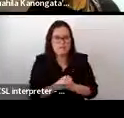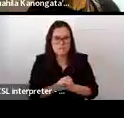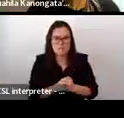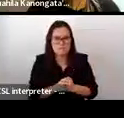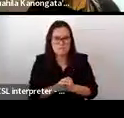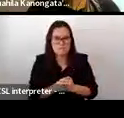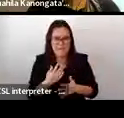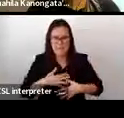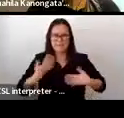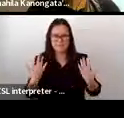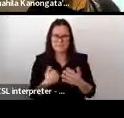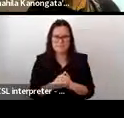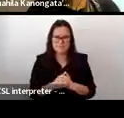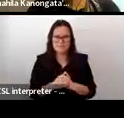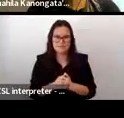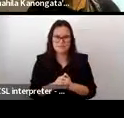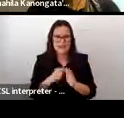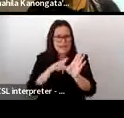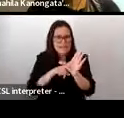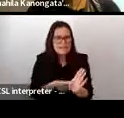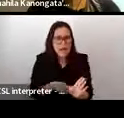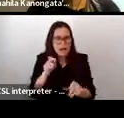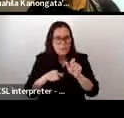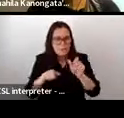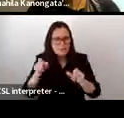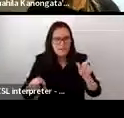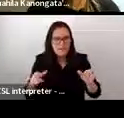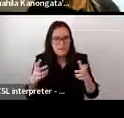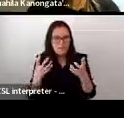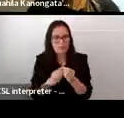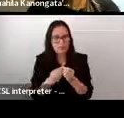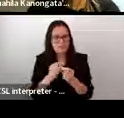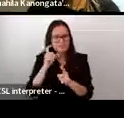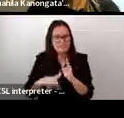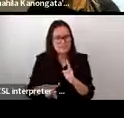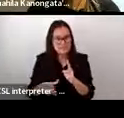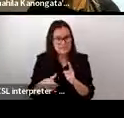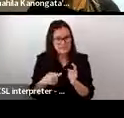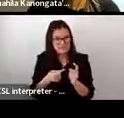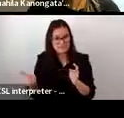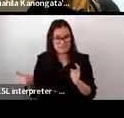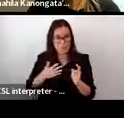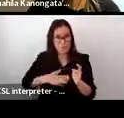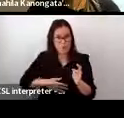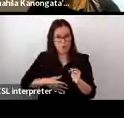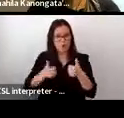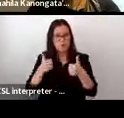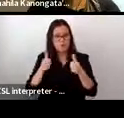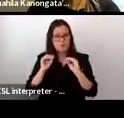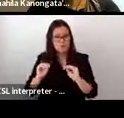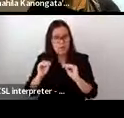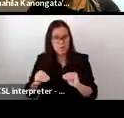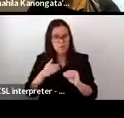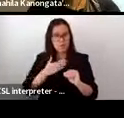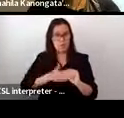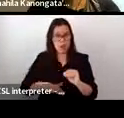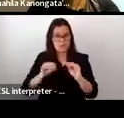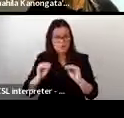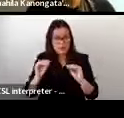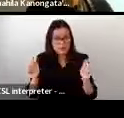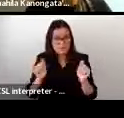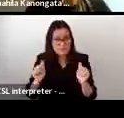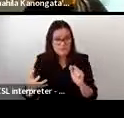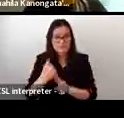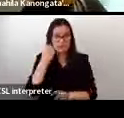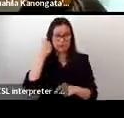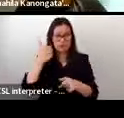young New Zealanders with disabilities. They want a good education and then get a good job. To get a good job,